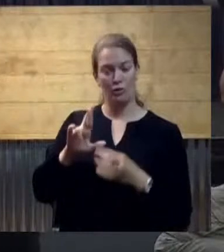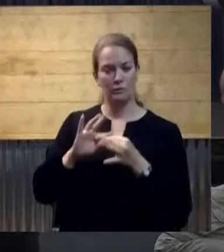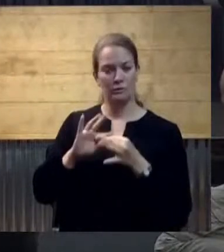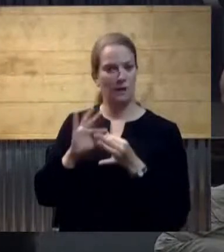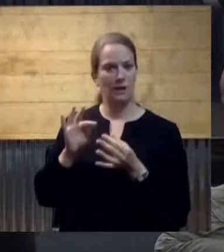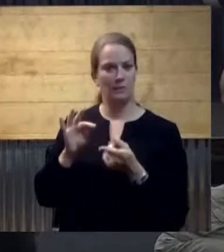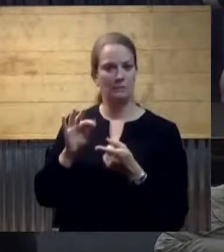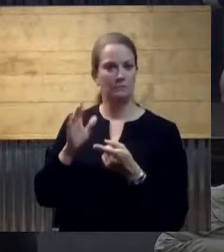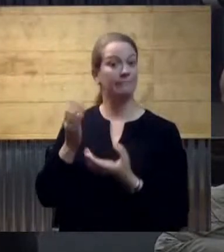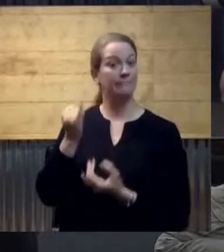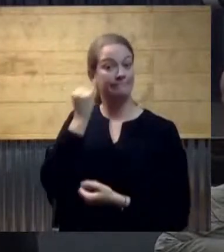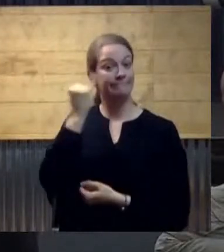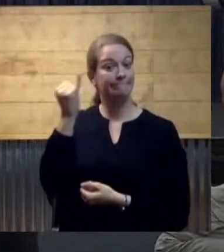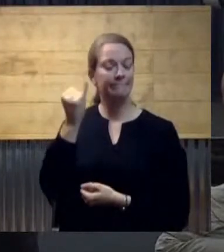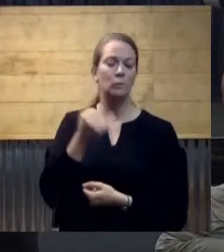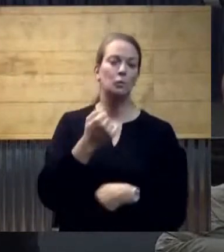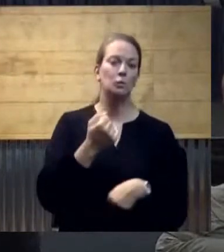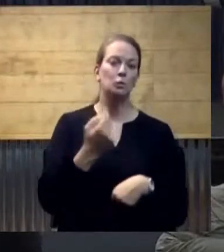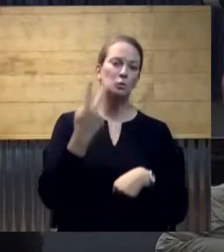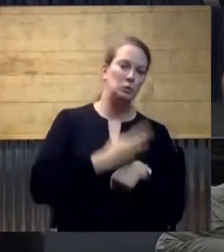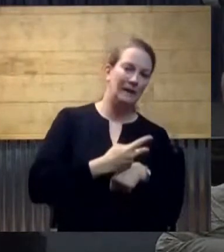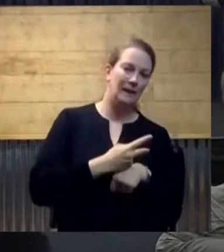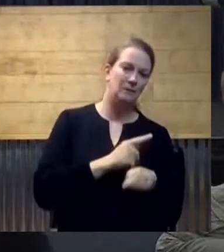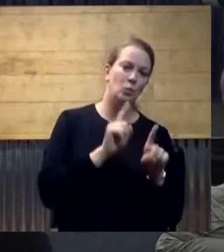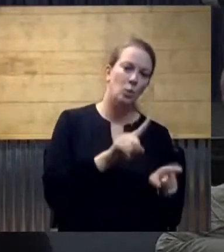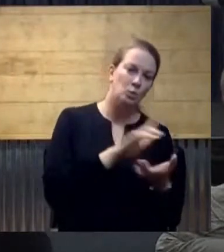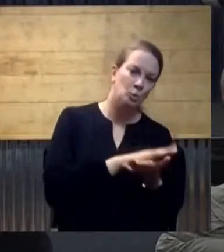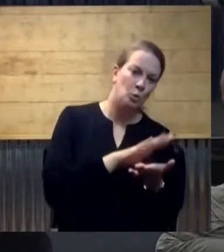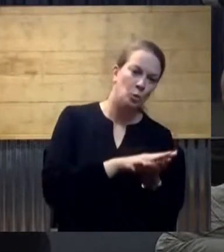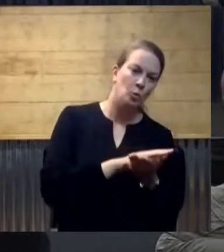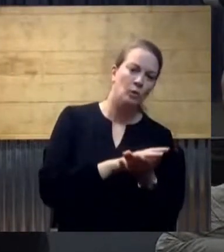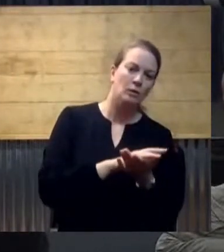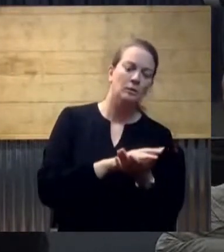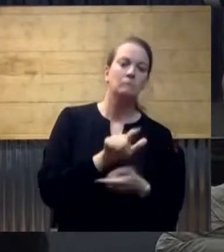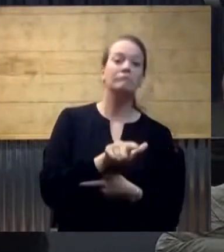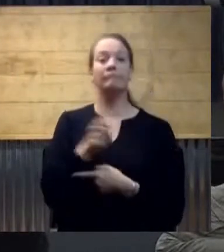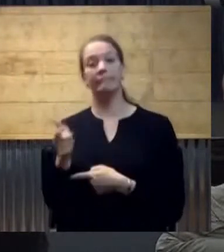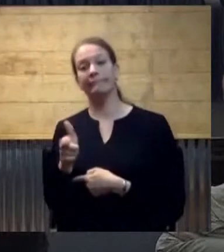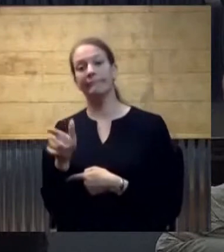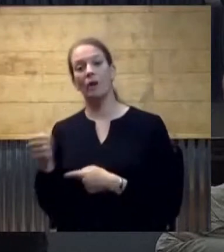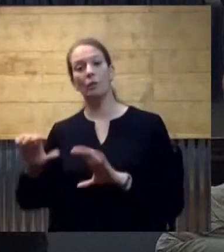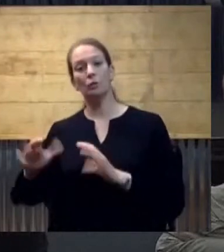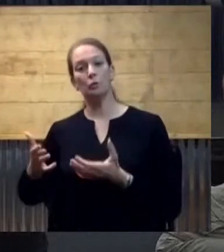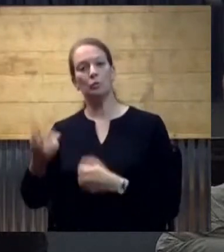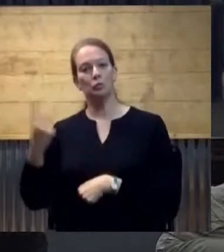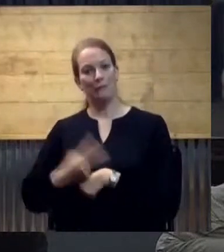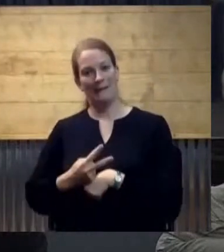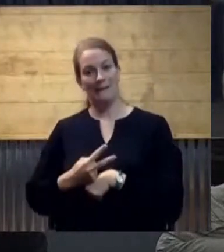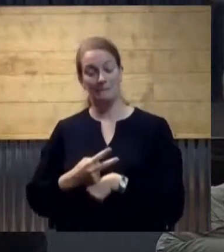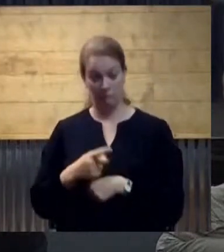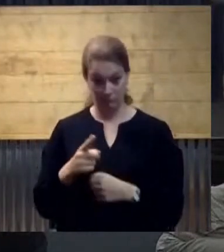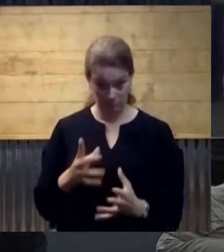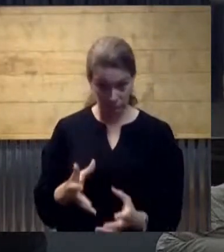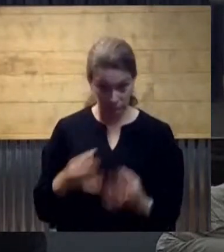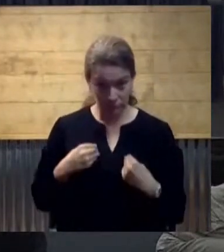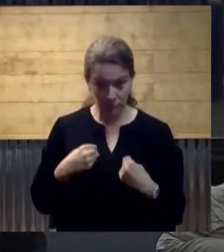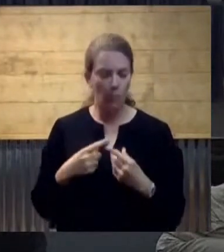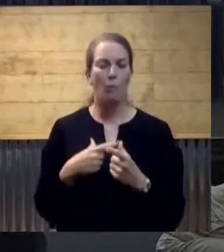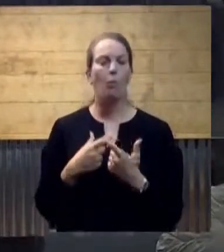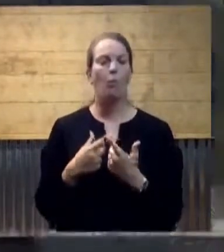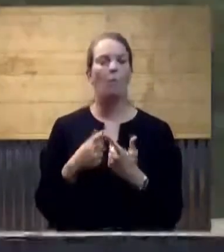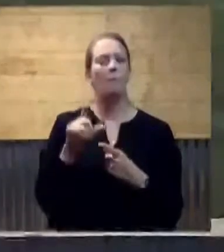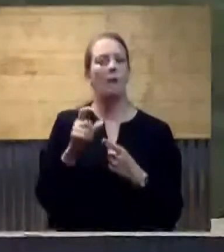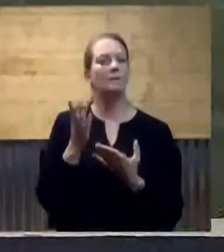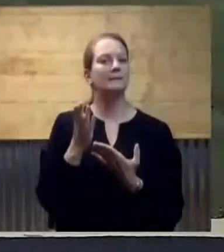days on, 3 days on, alternating. Do you accept that as their plan, or do they need to resubmit by the end of the month? What